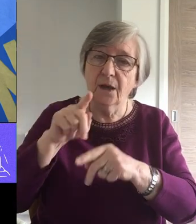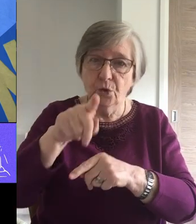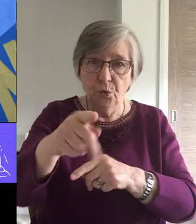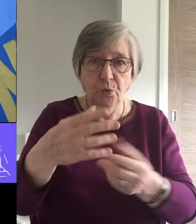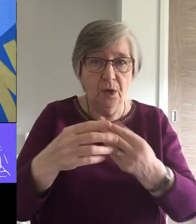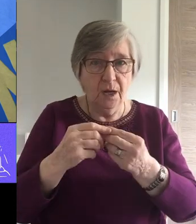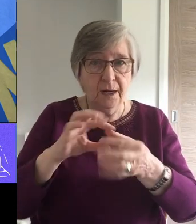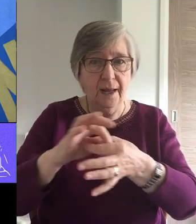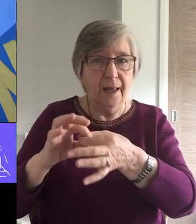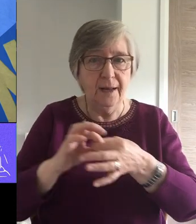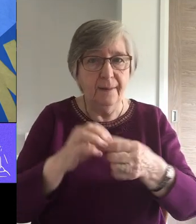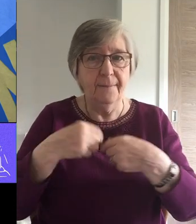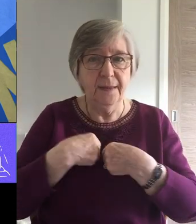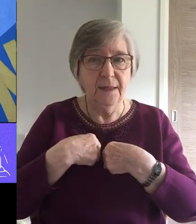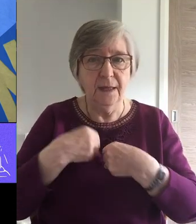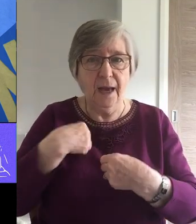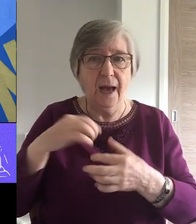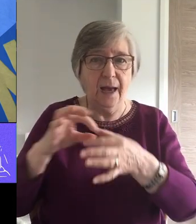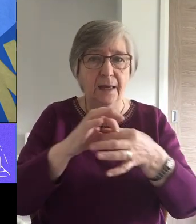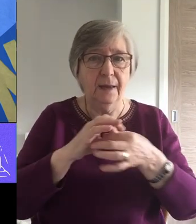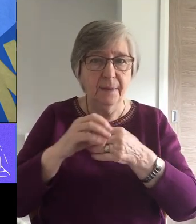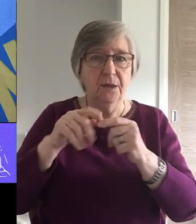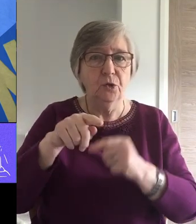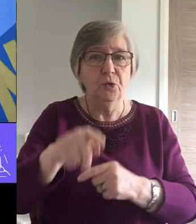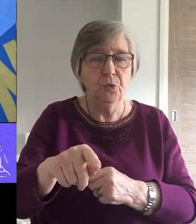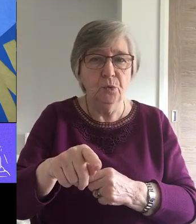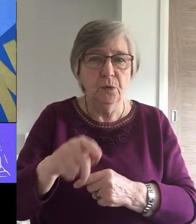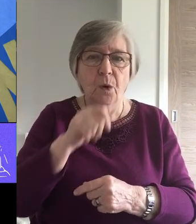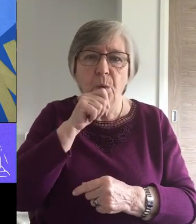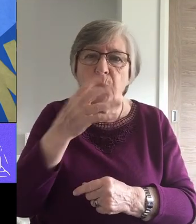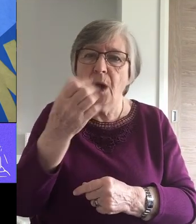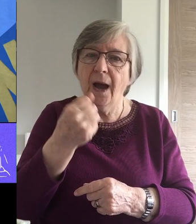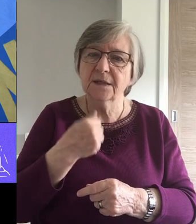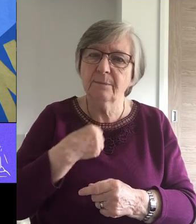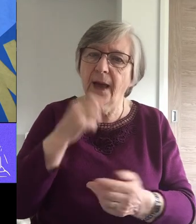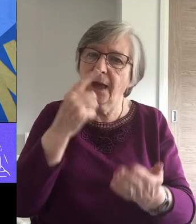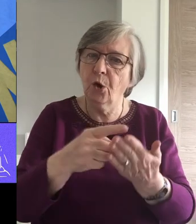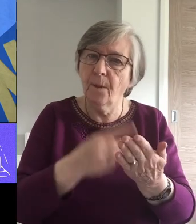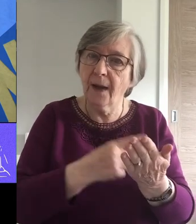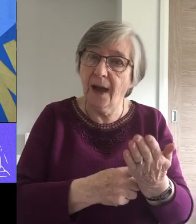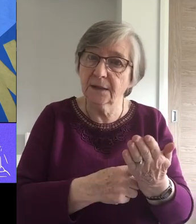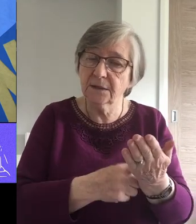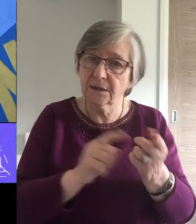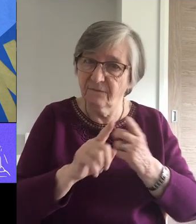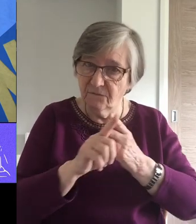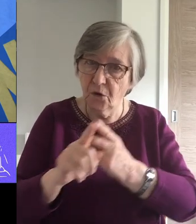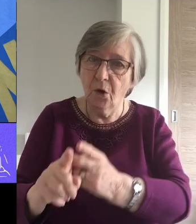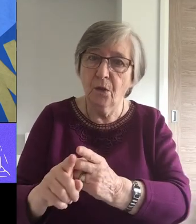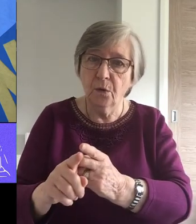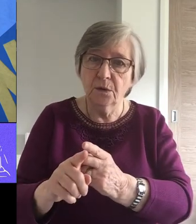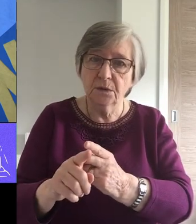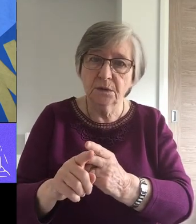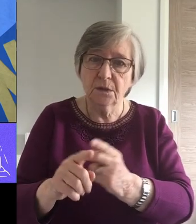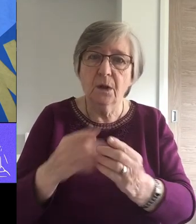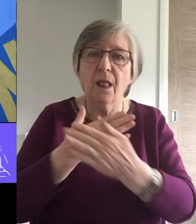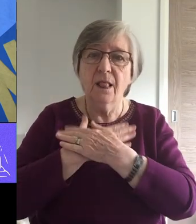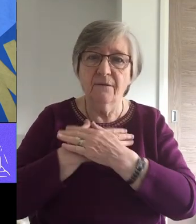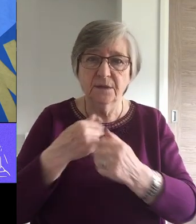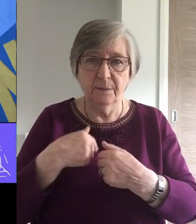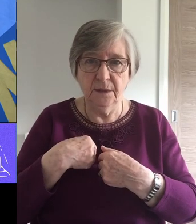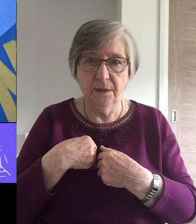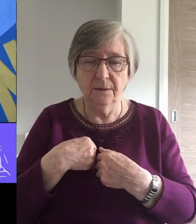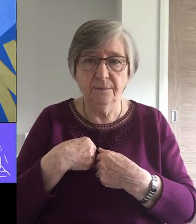me, and I am in you. Whoever has my commands and keeps them is the one who loves